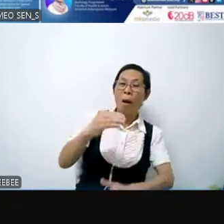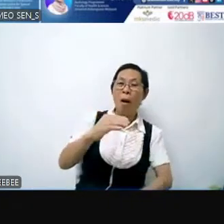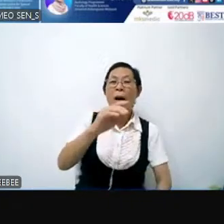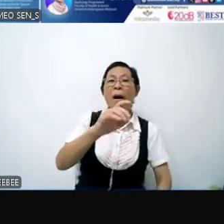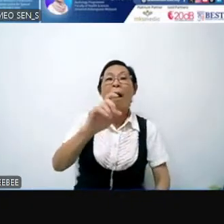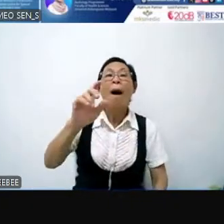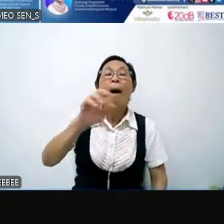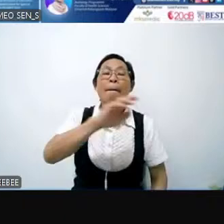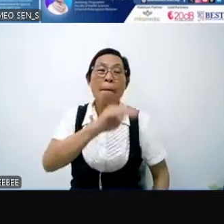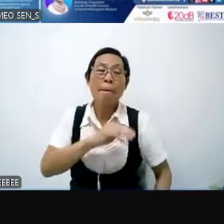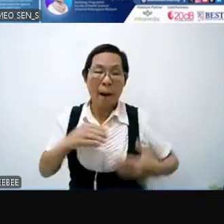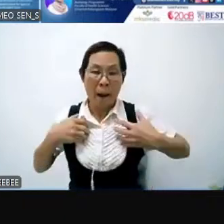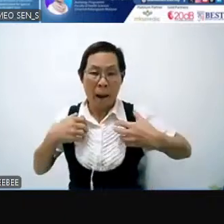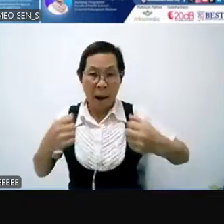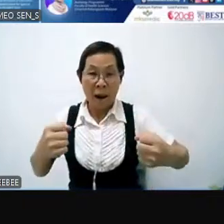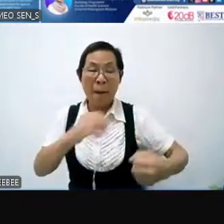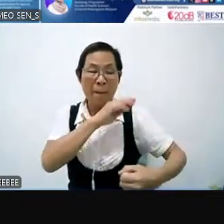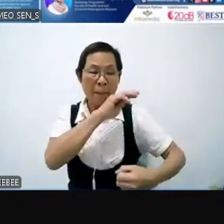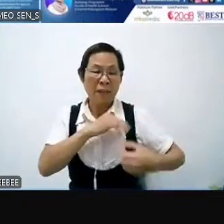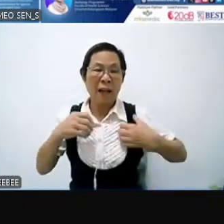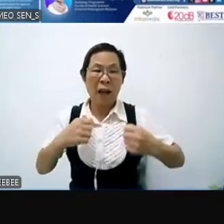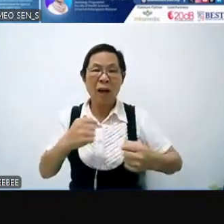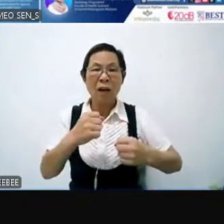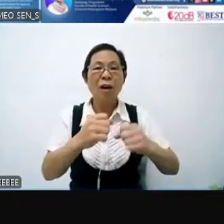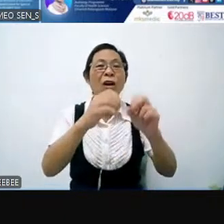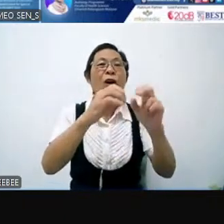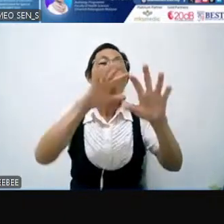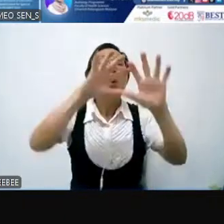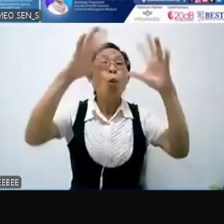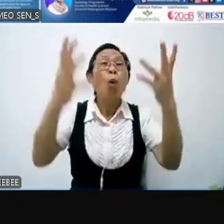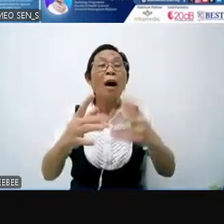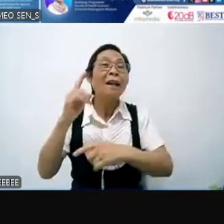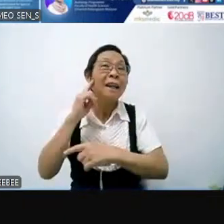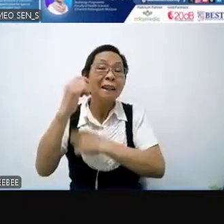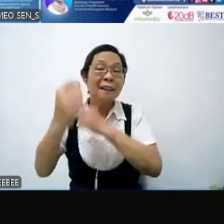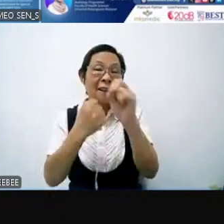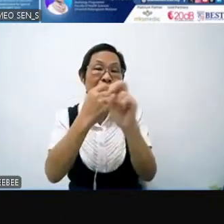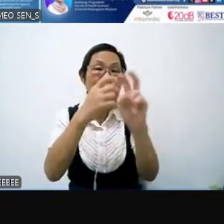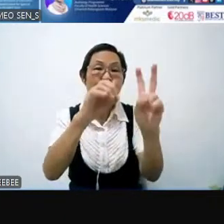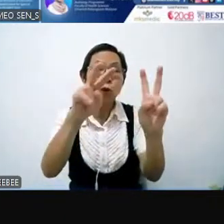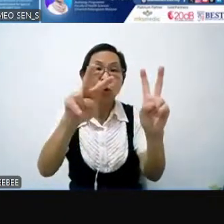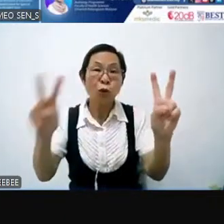statement during World Hearing Day 2022, he stated that